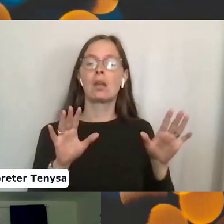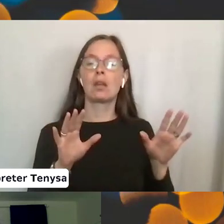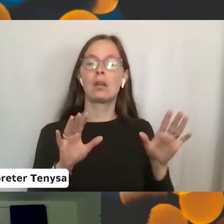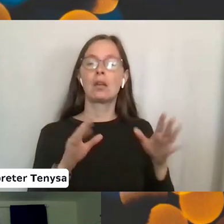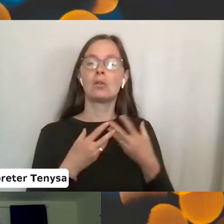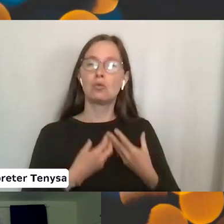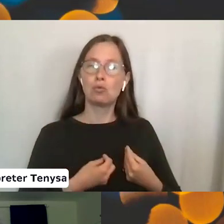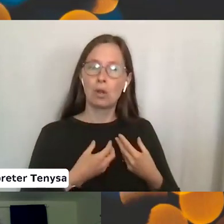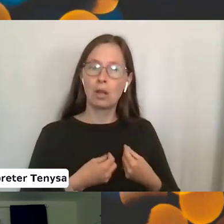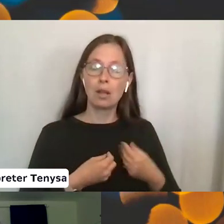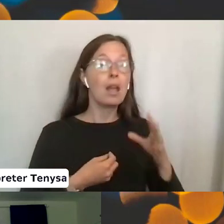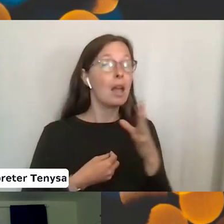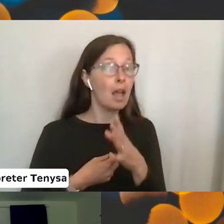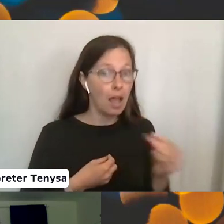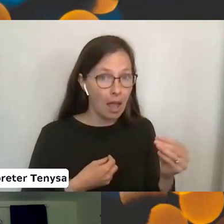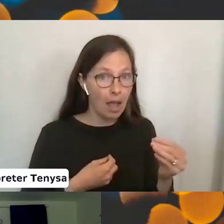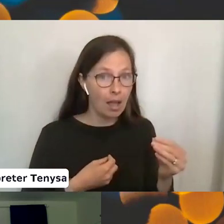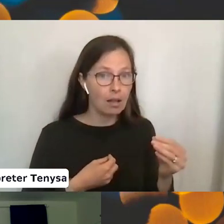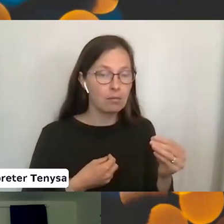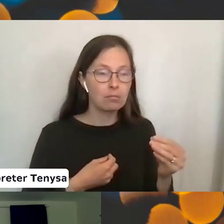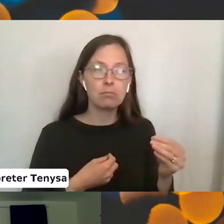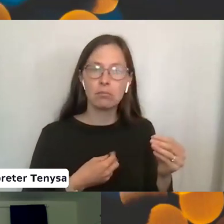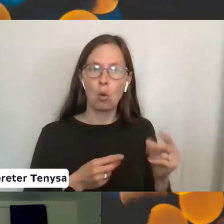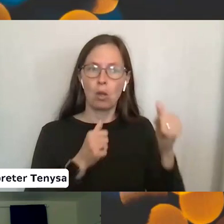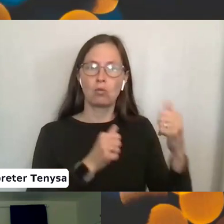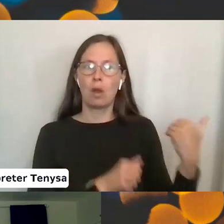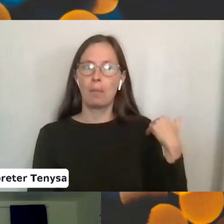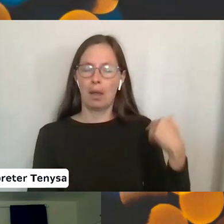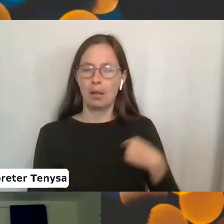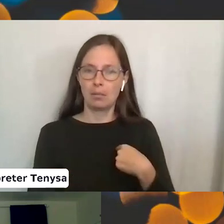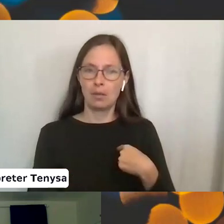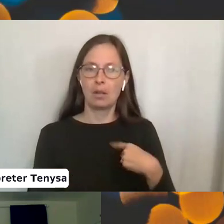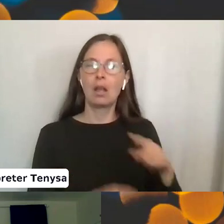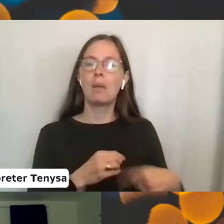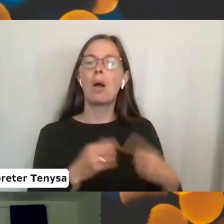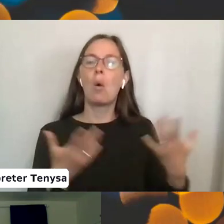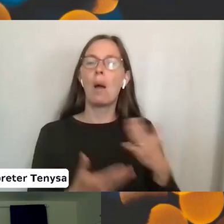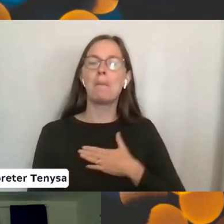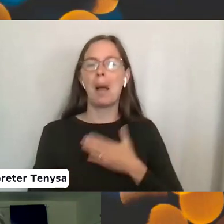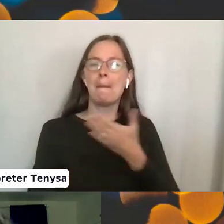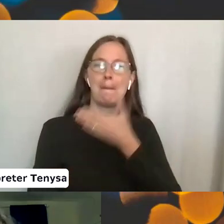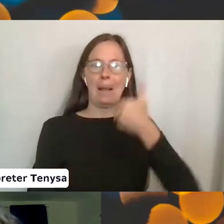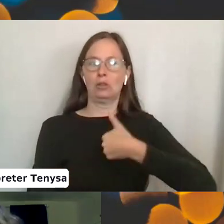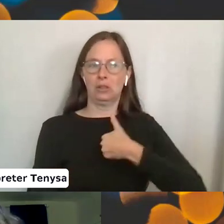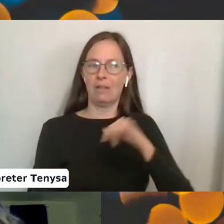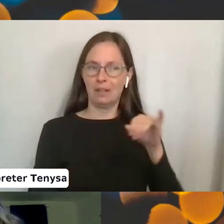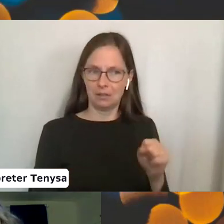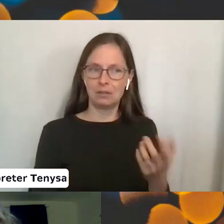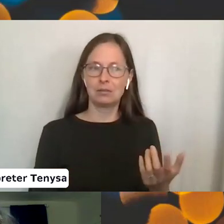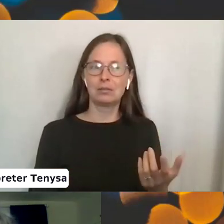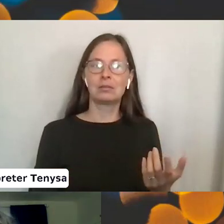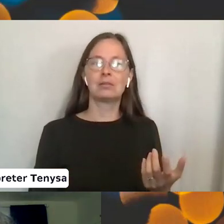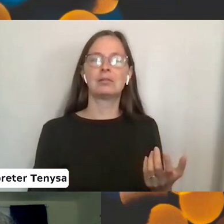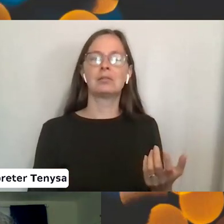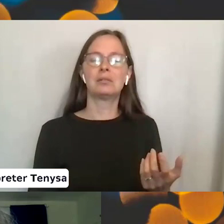gentle, but also quick to remind me of what my greater version of myself is when I am out